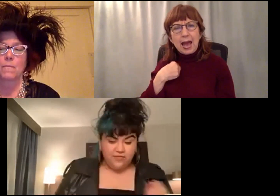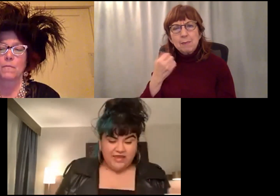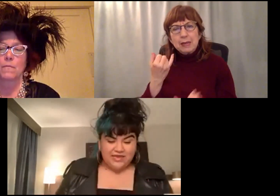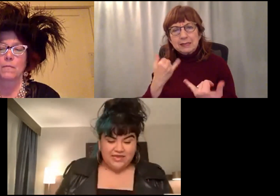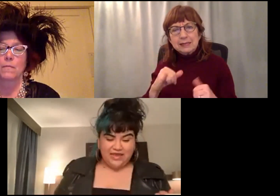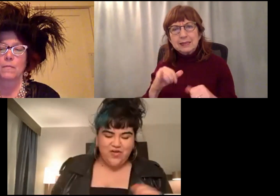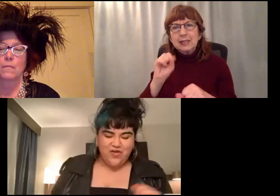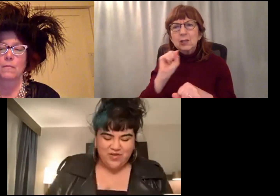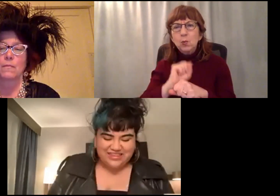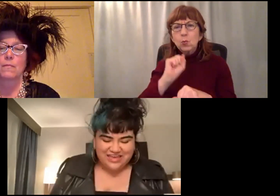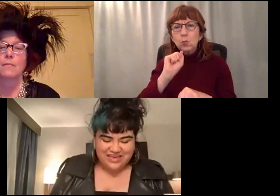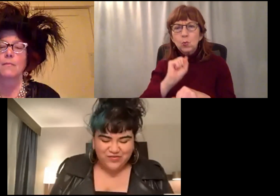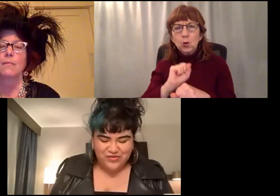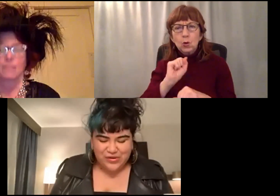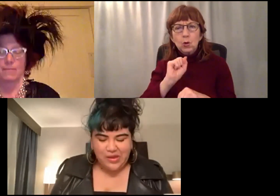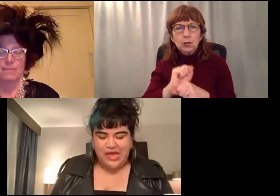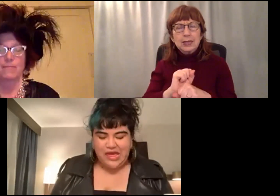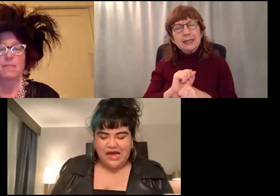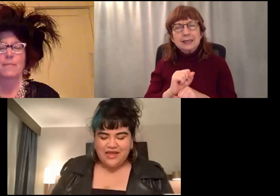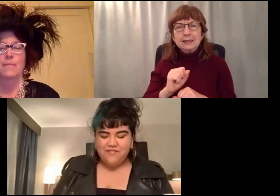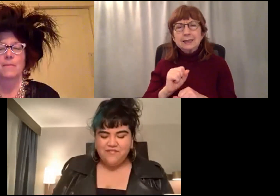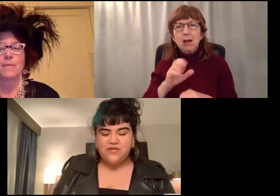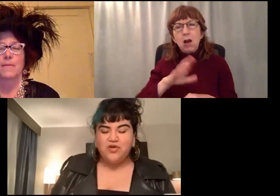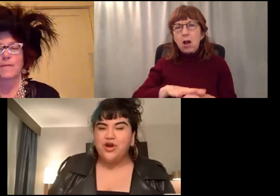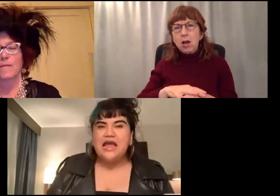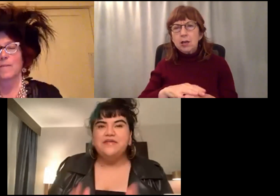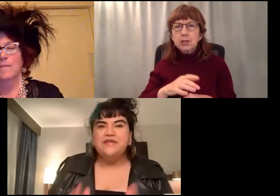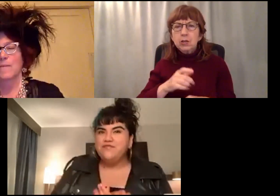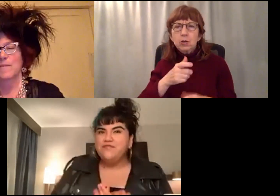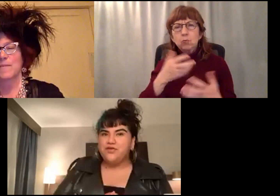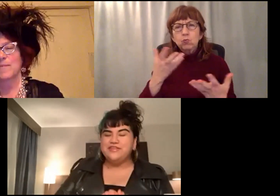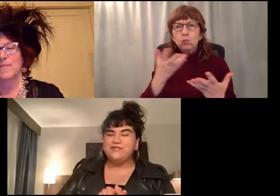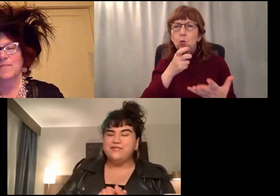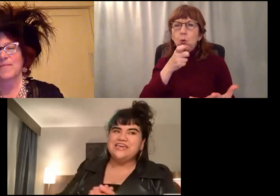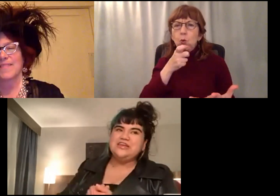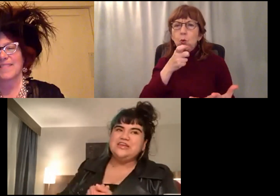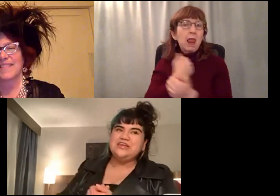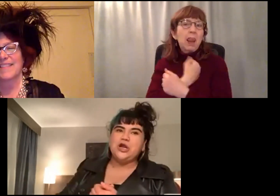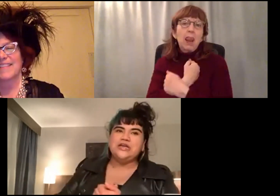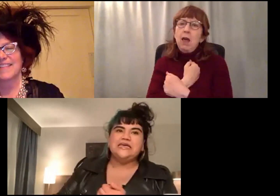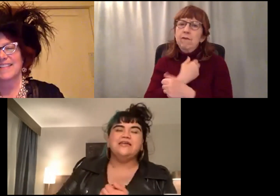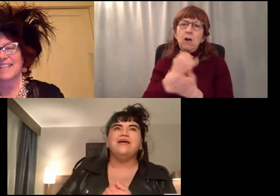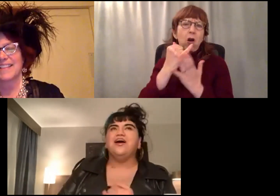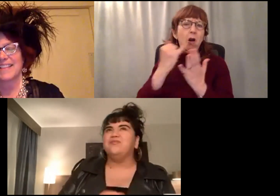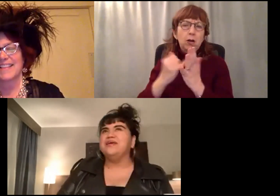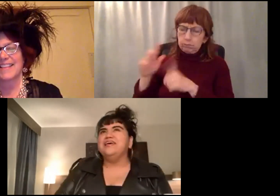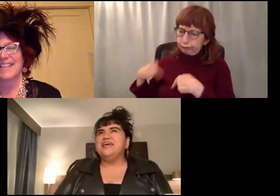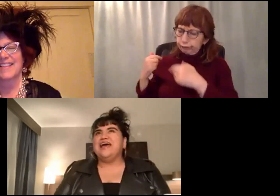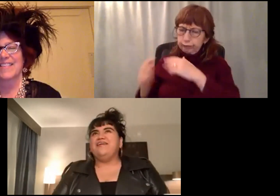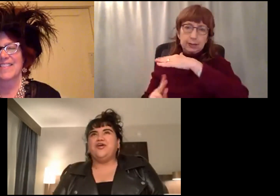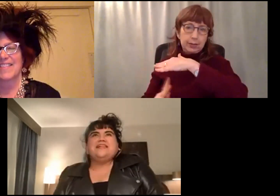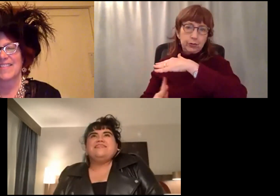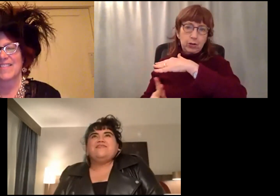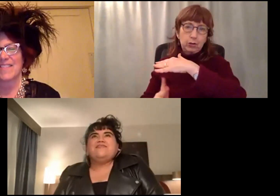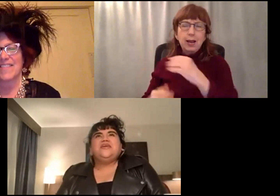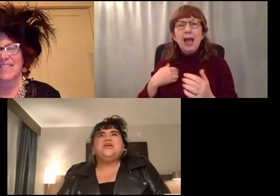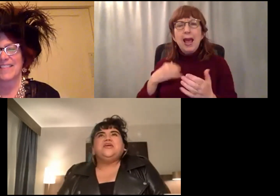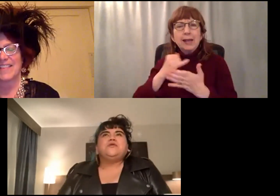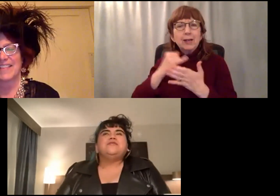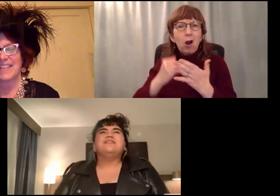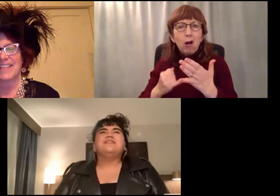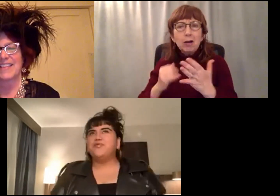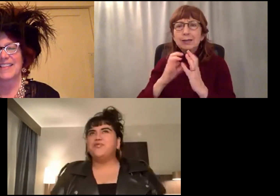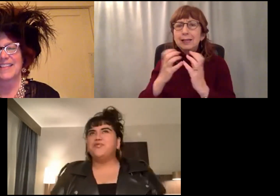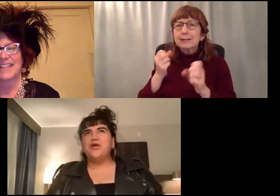on making a name for myself. You know, I loved art since I was in kindergarten. I had art class every